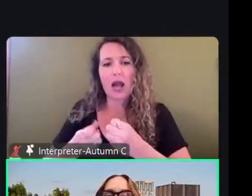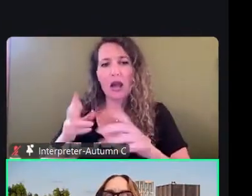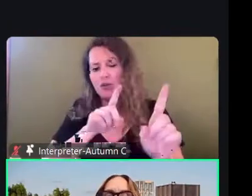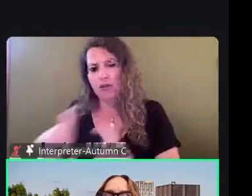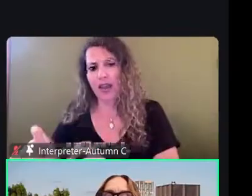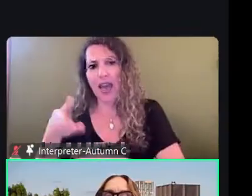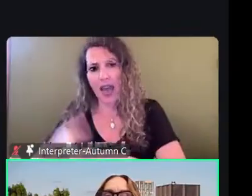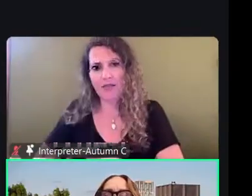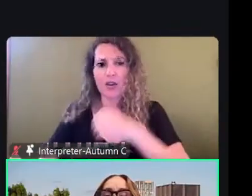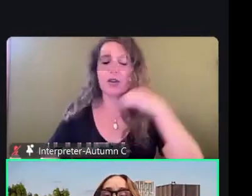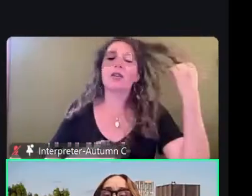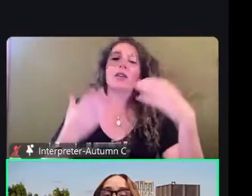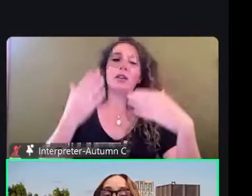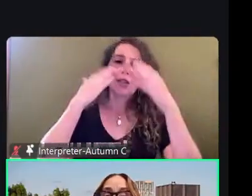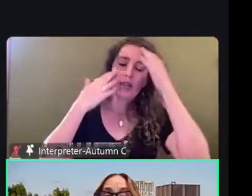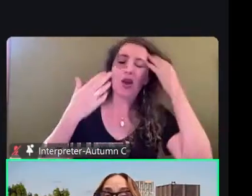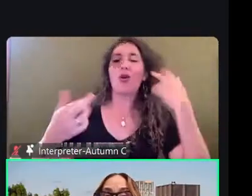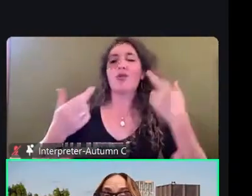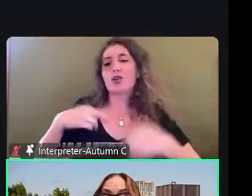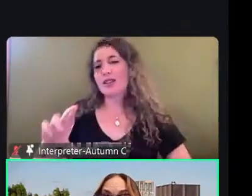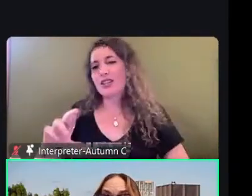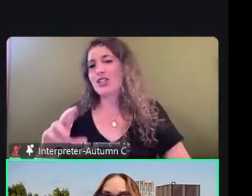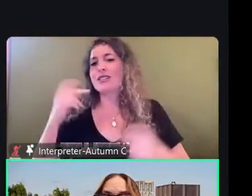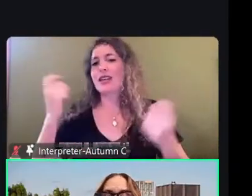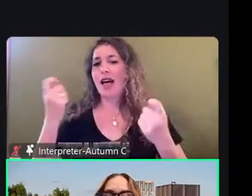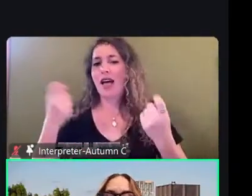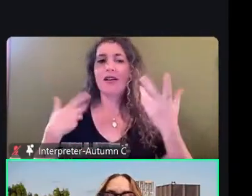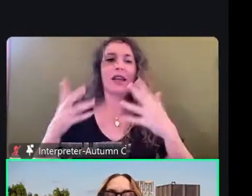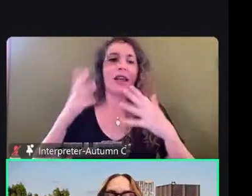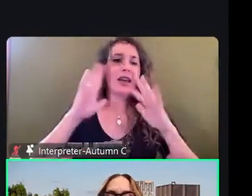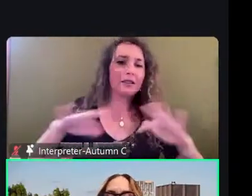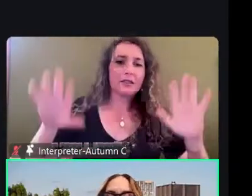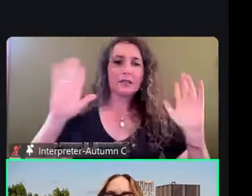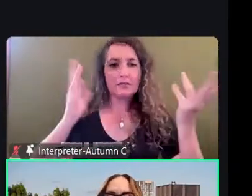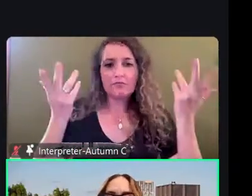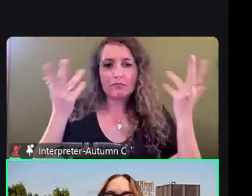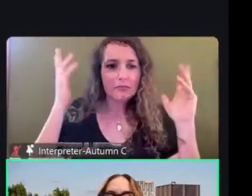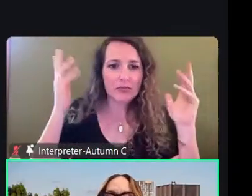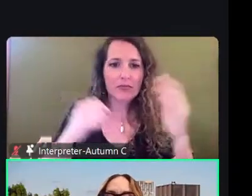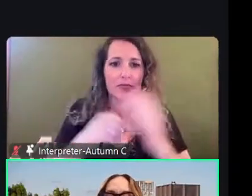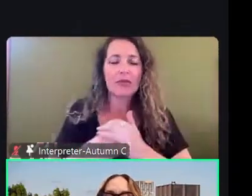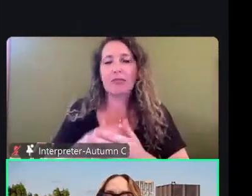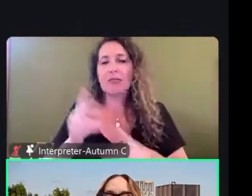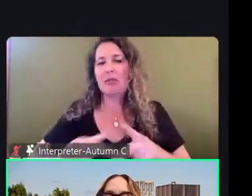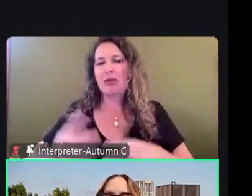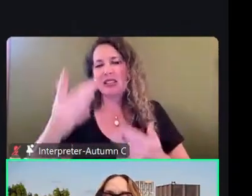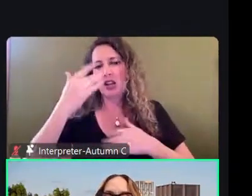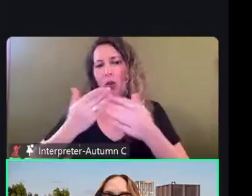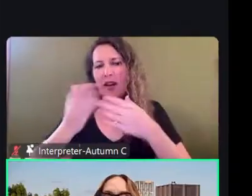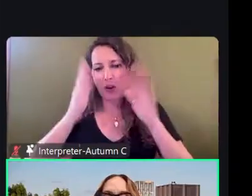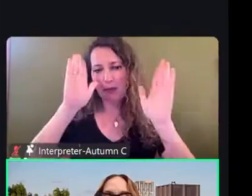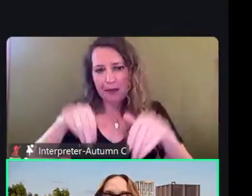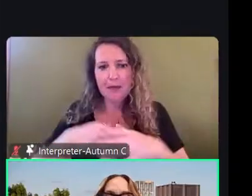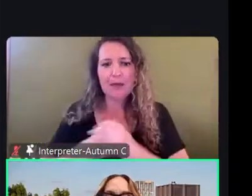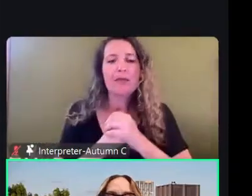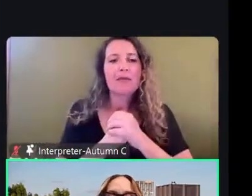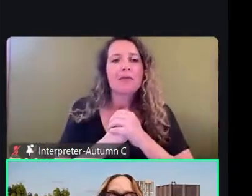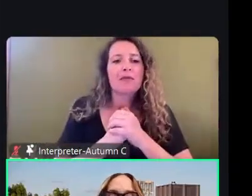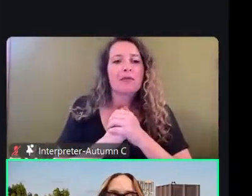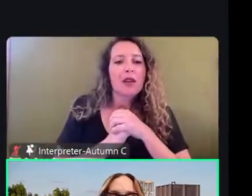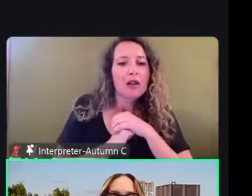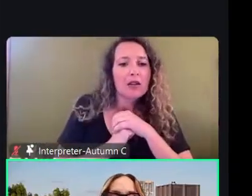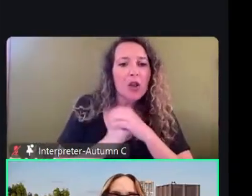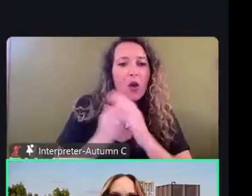etc. I will walk you through this bar graph. On the left is the pre-assessment, on the right is the post.